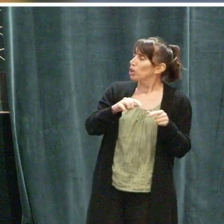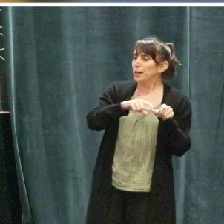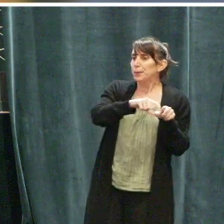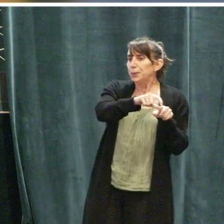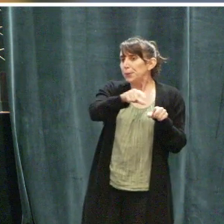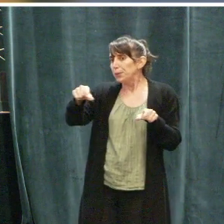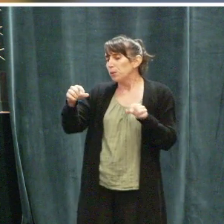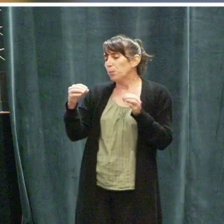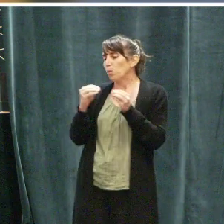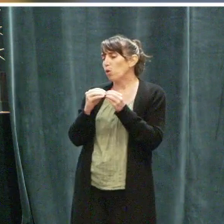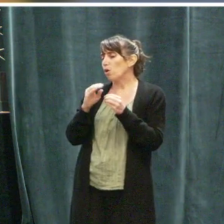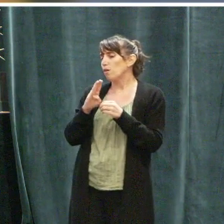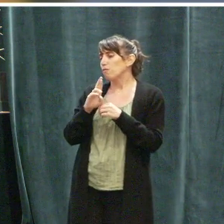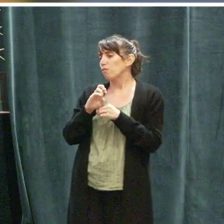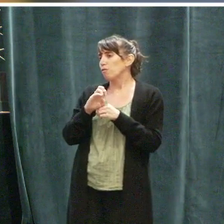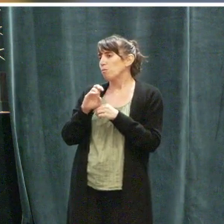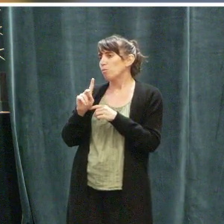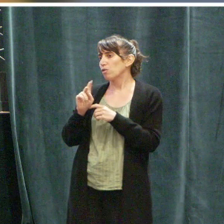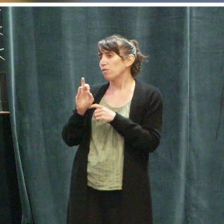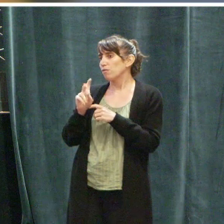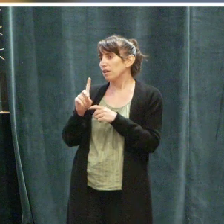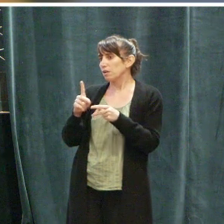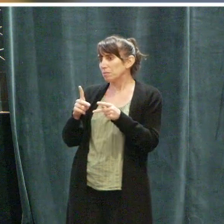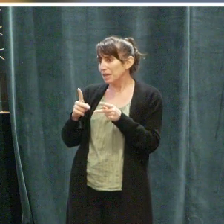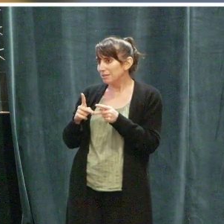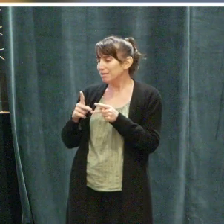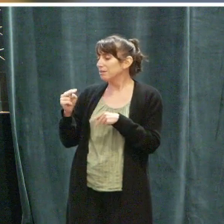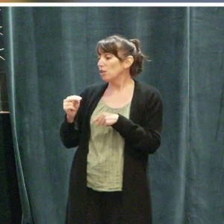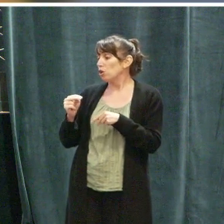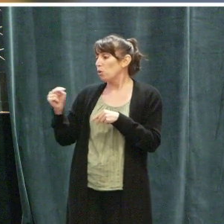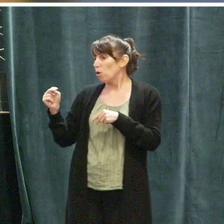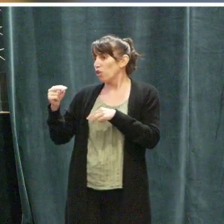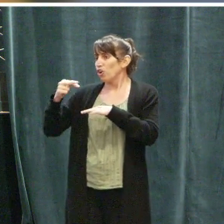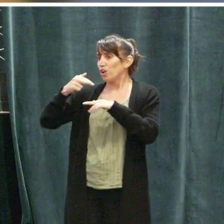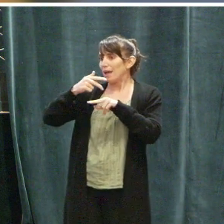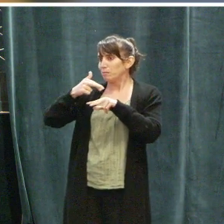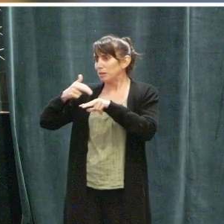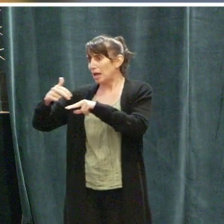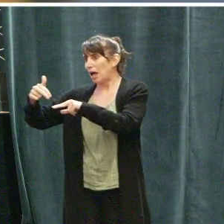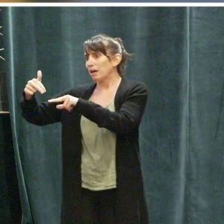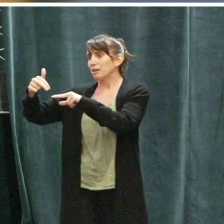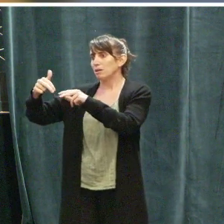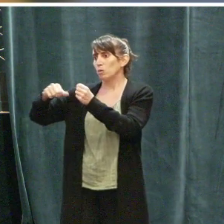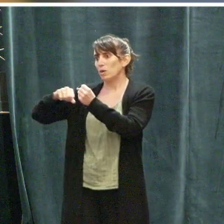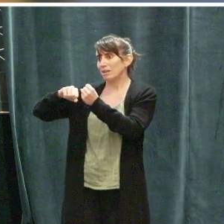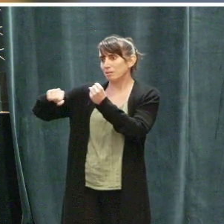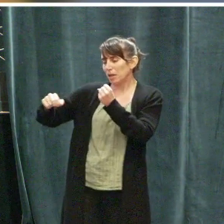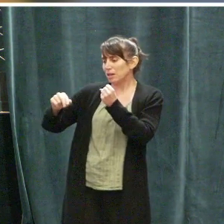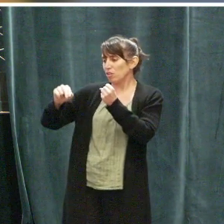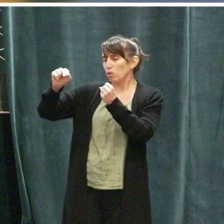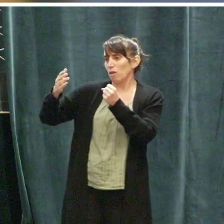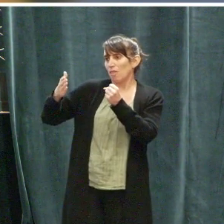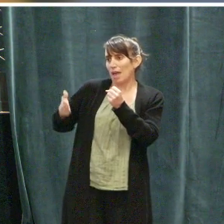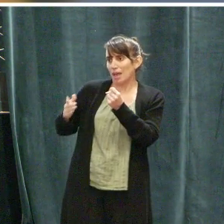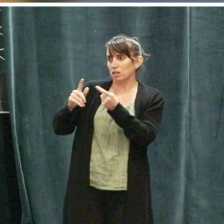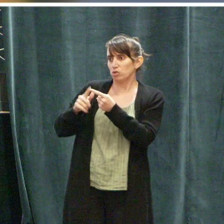Place. And we're still working here and along the North Esplanade. We have expanded the area on the north end